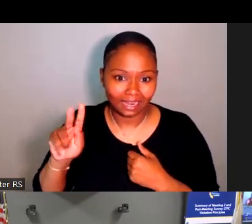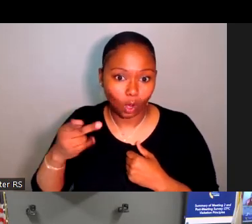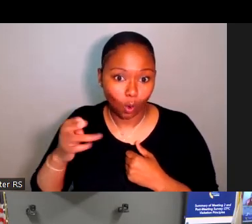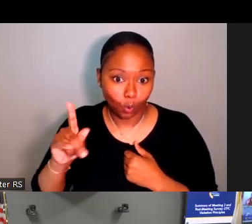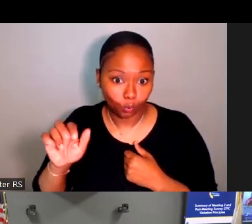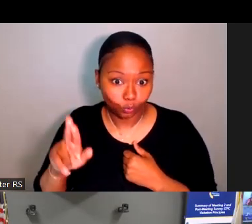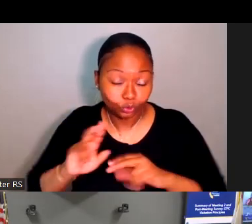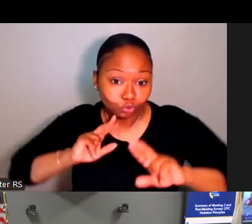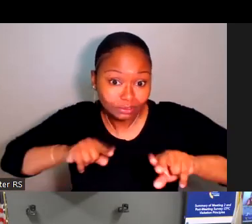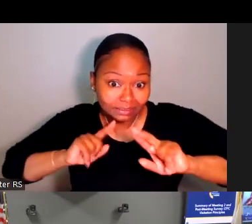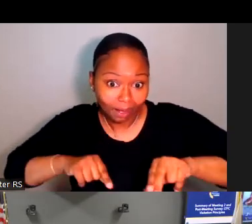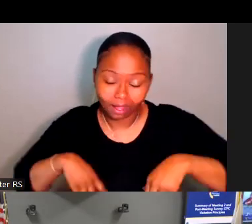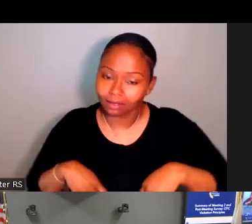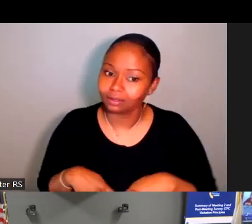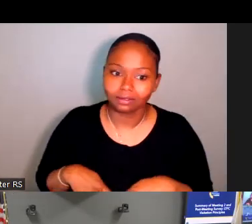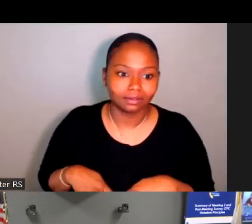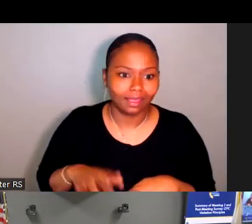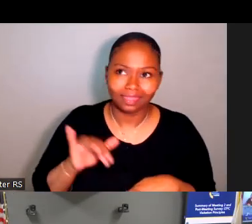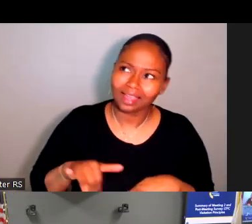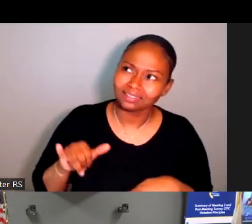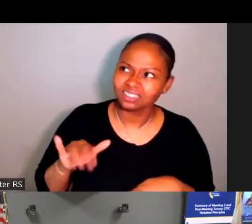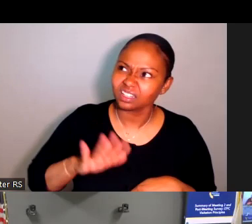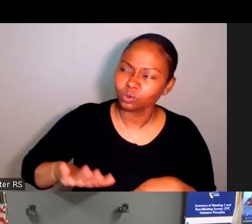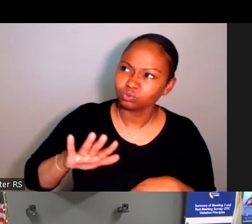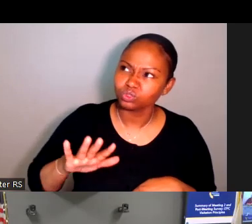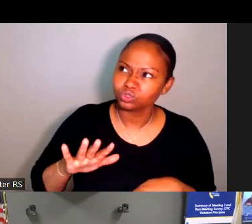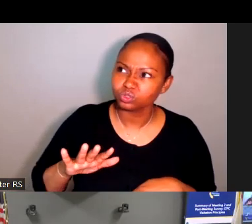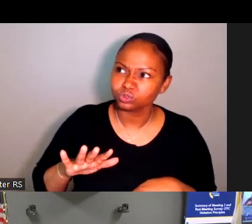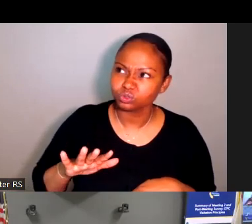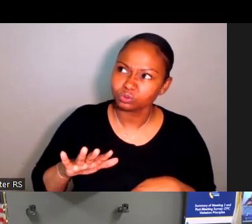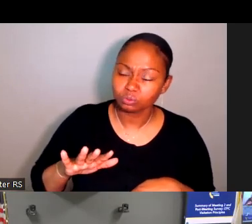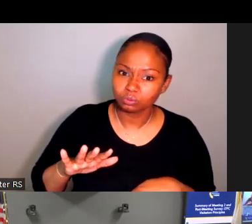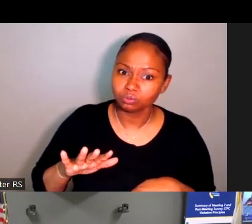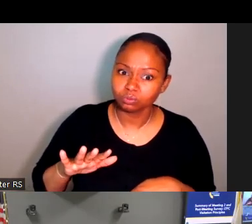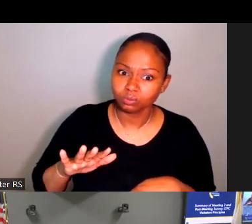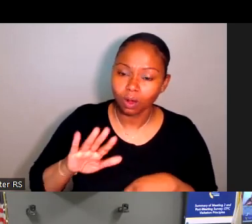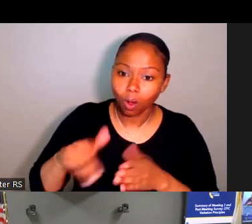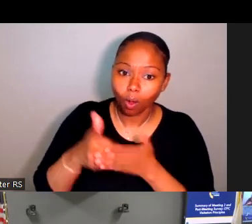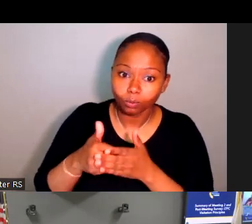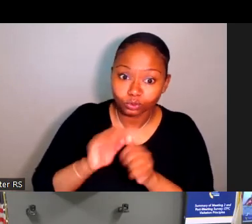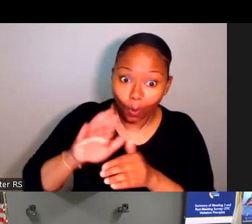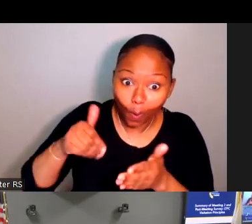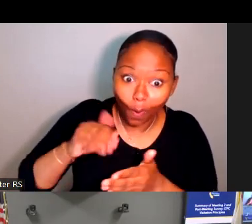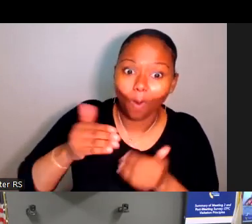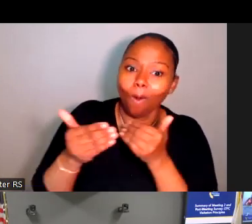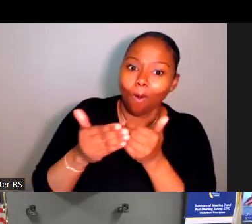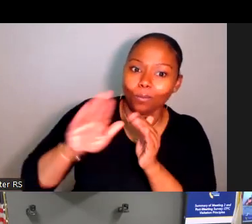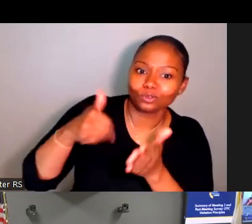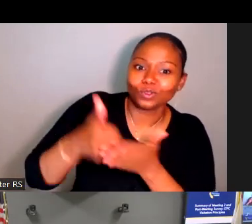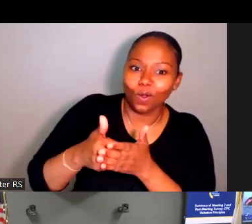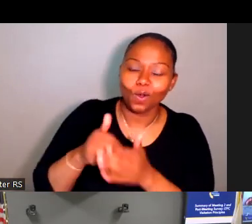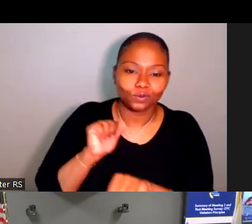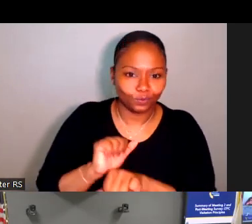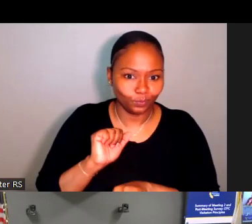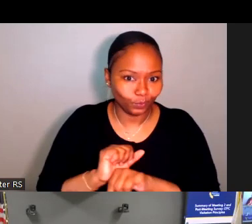survey, which is close to the majority of our work group. So thank you so much for those